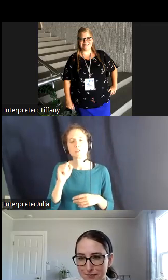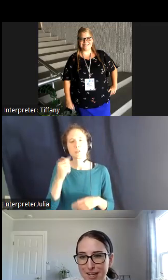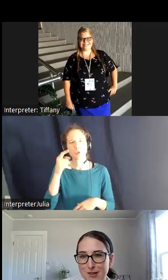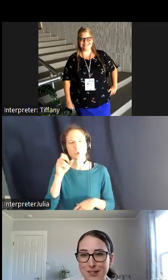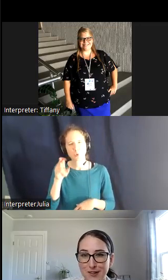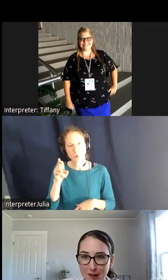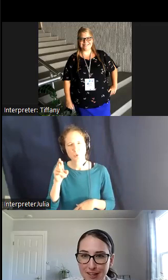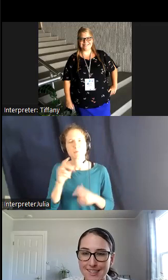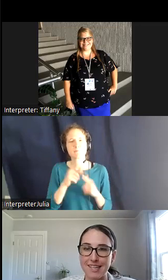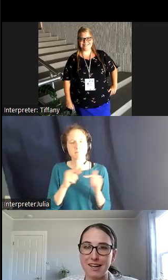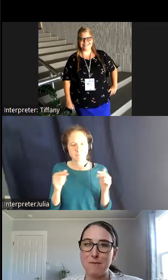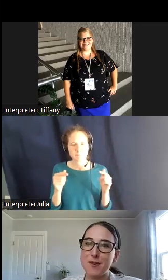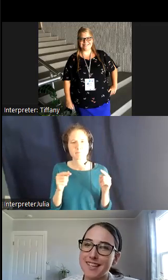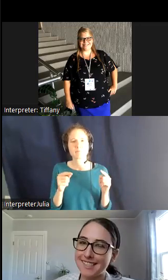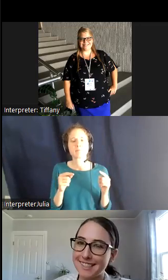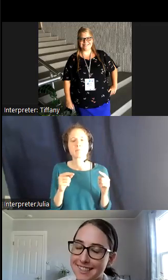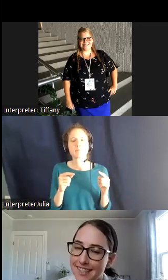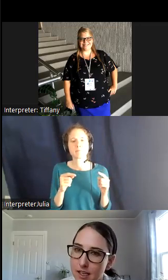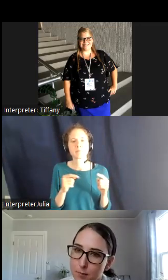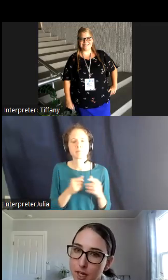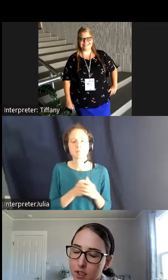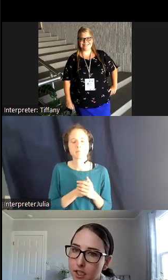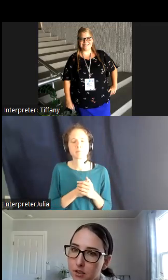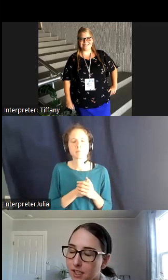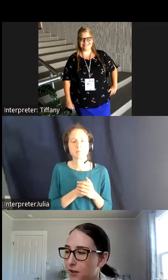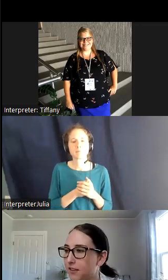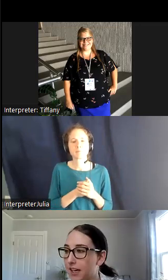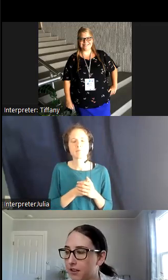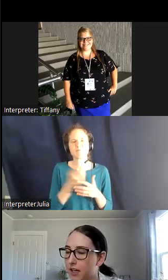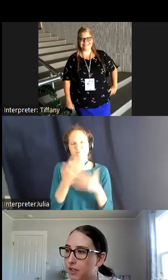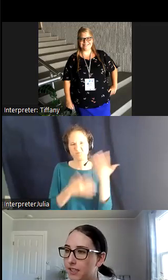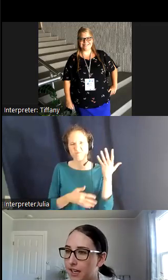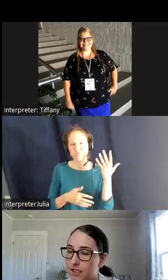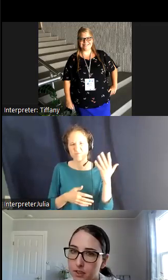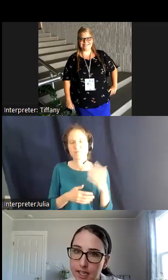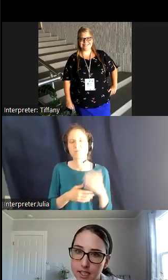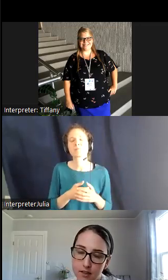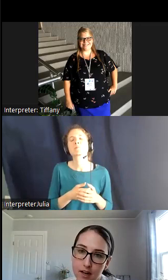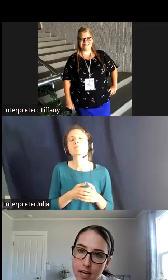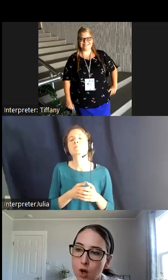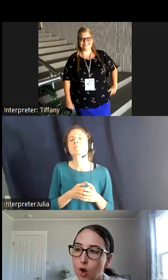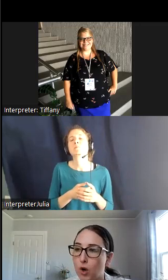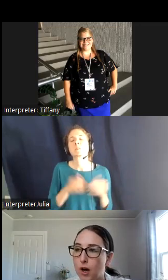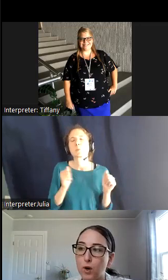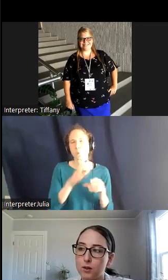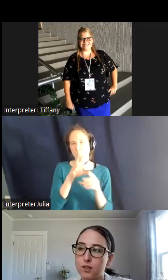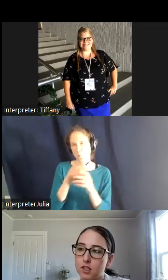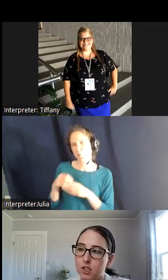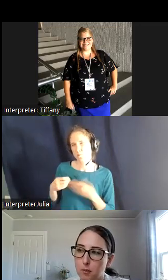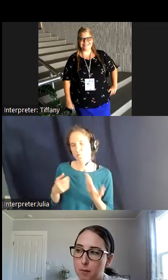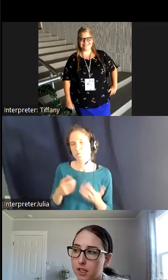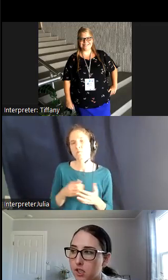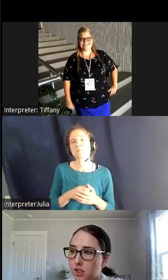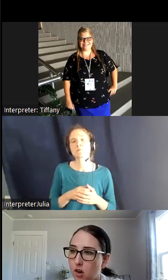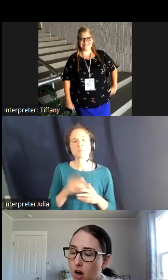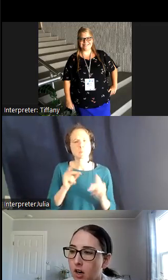Act. So it's a long list, but the idea is that the BHA is using that health equity data to really identify what those